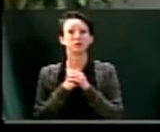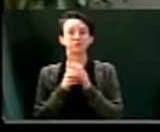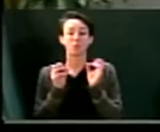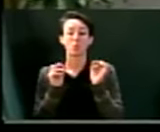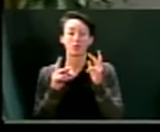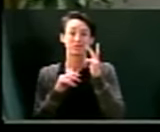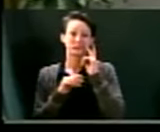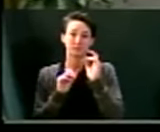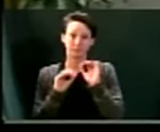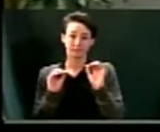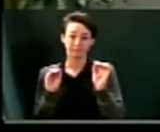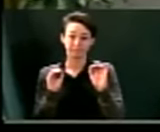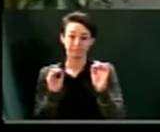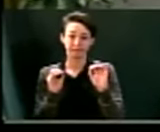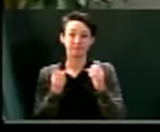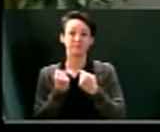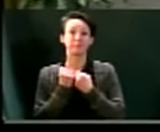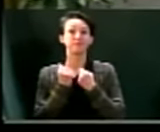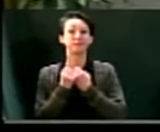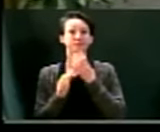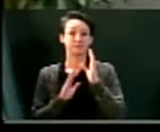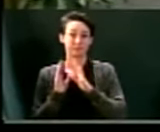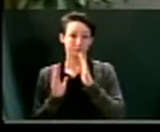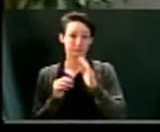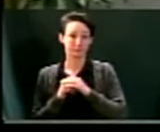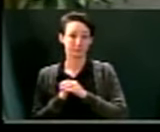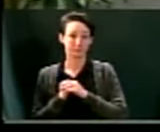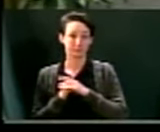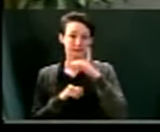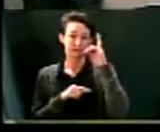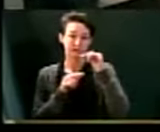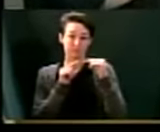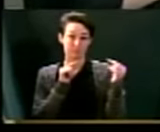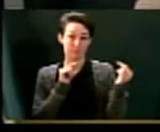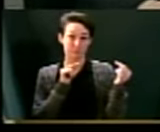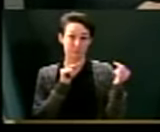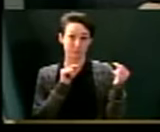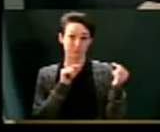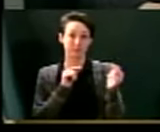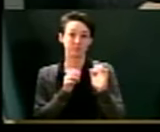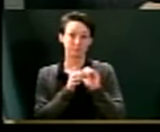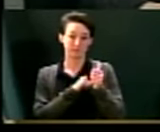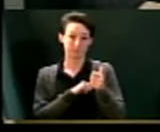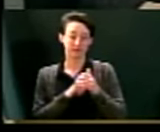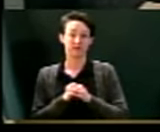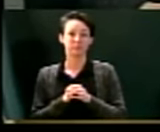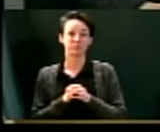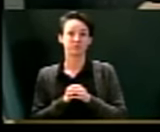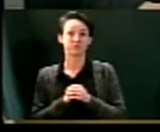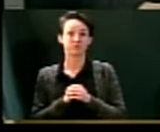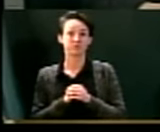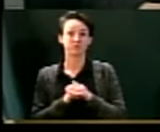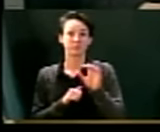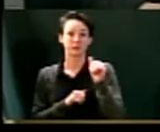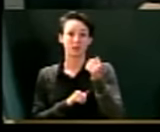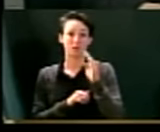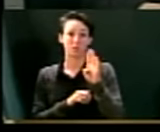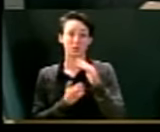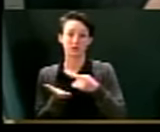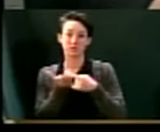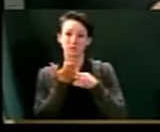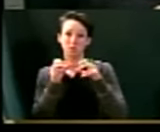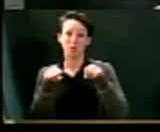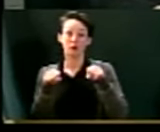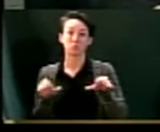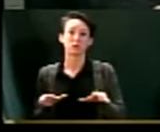Okay, seeing none, all in favor, say aye. Aye. Aye. All opposed, motion carries. 10B, discussion and